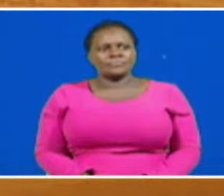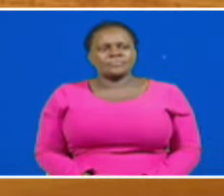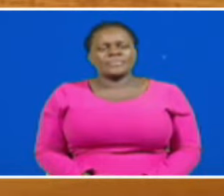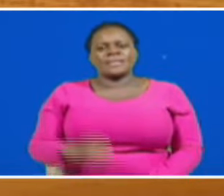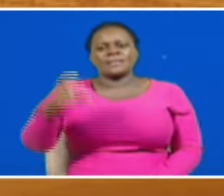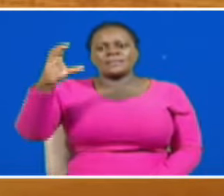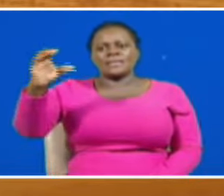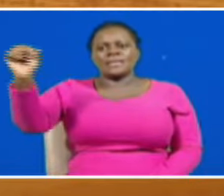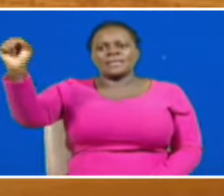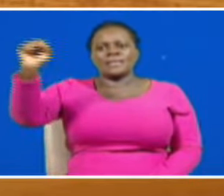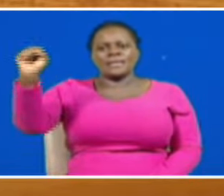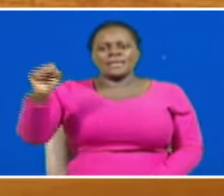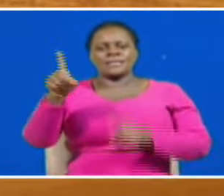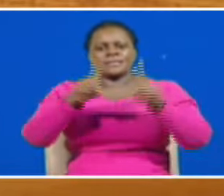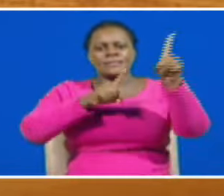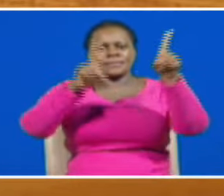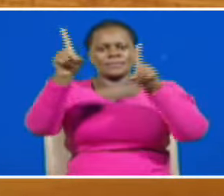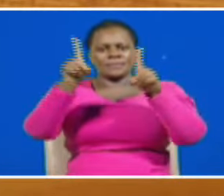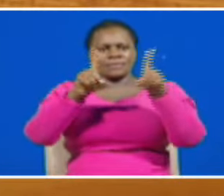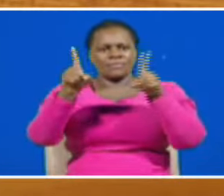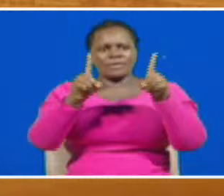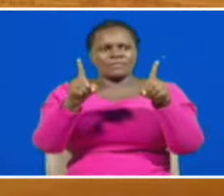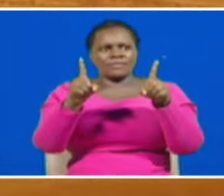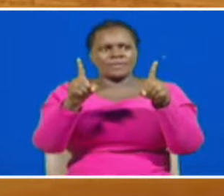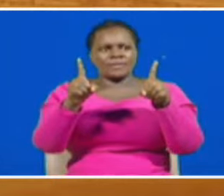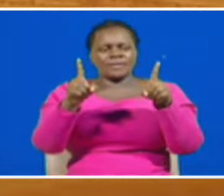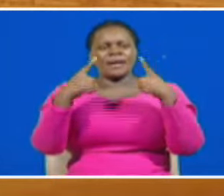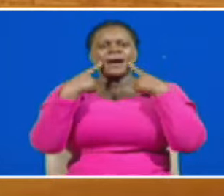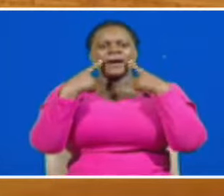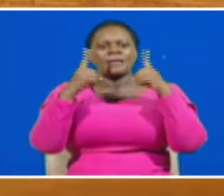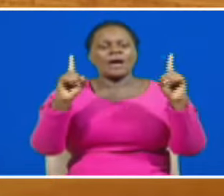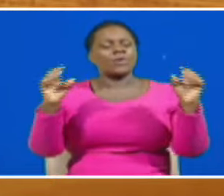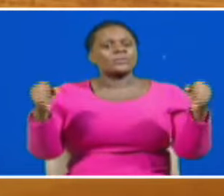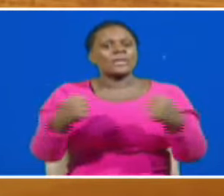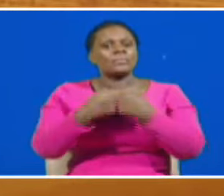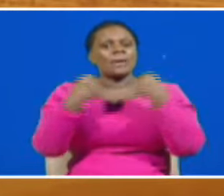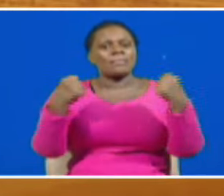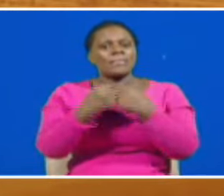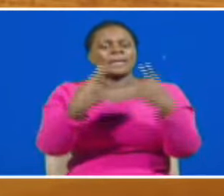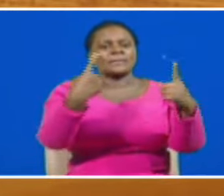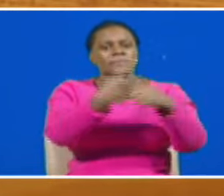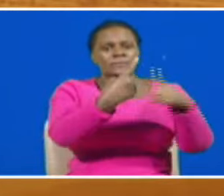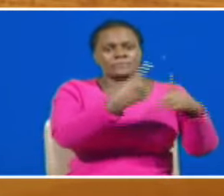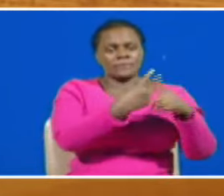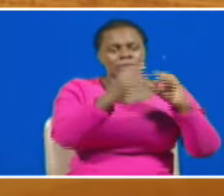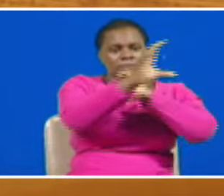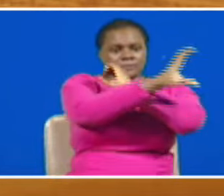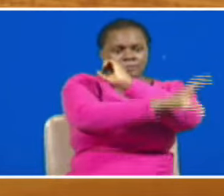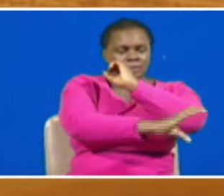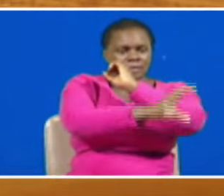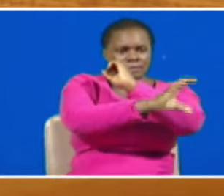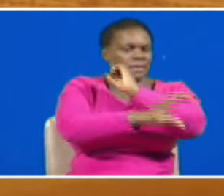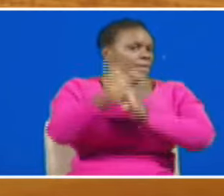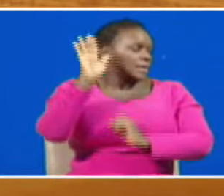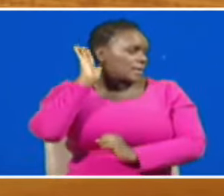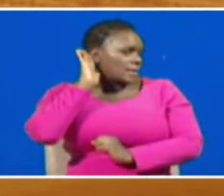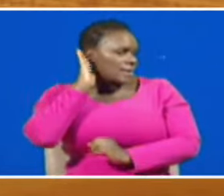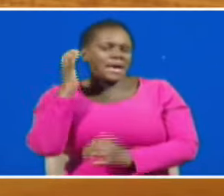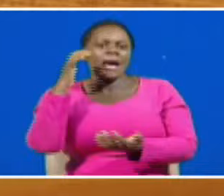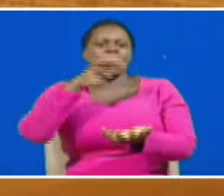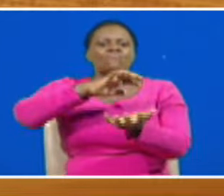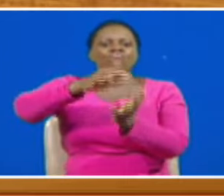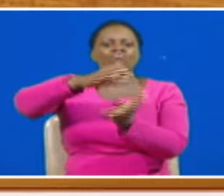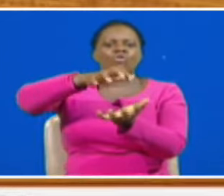Na waziri wa uchukuzi Kipchumba Murkomen ametoa taarifa kuhusiana na visa vya ajali ambavyo vimekuwa vikishuhudiwa nchini. Tusikize alichosema